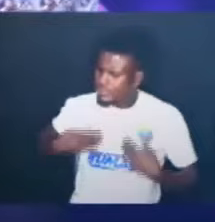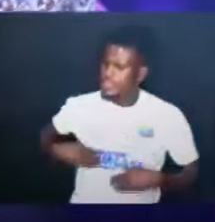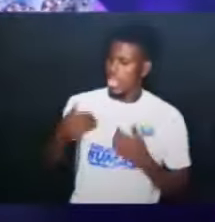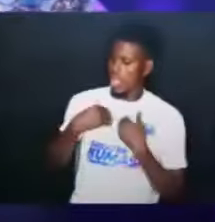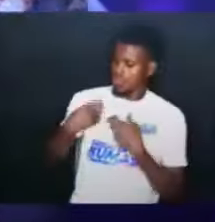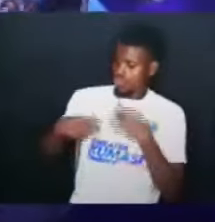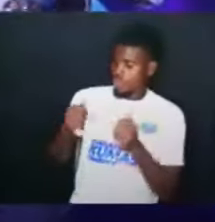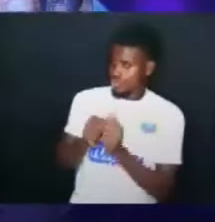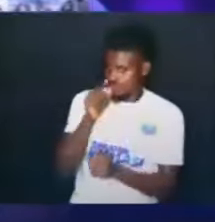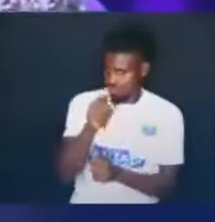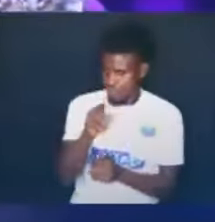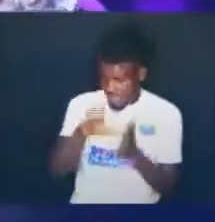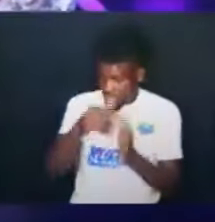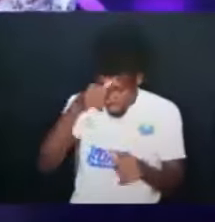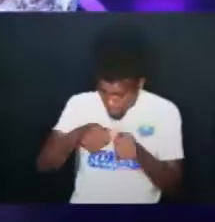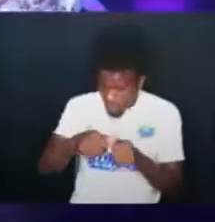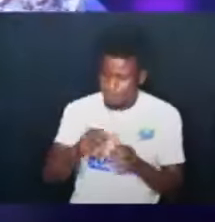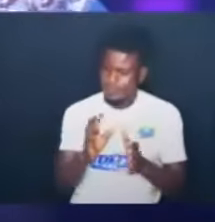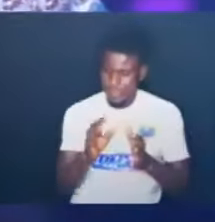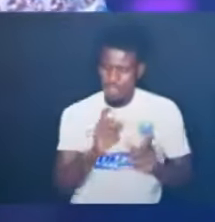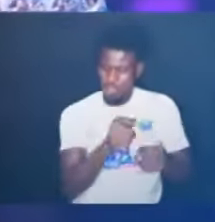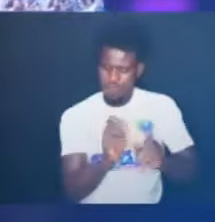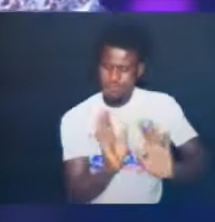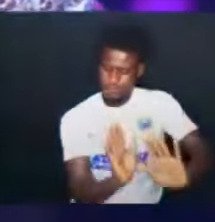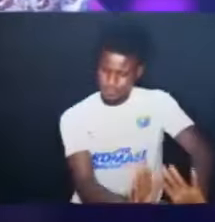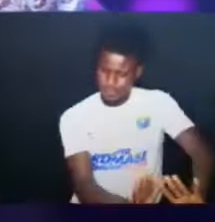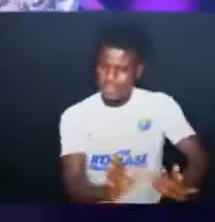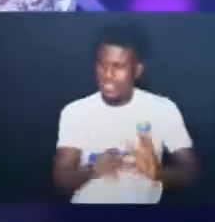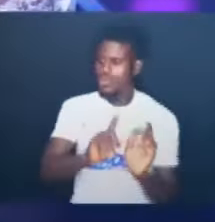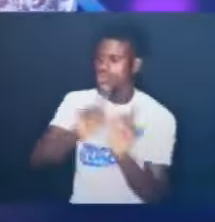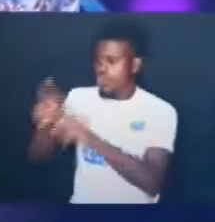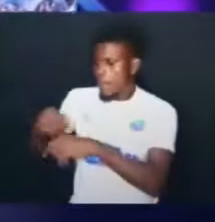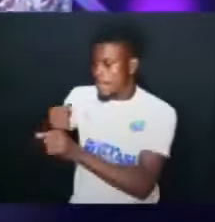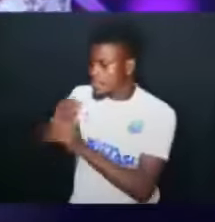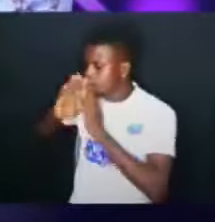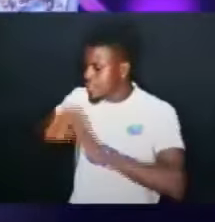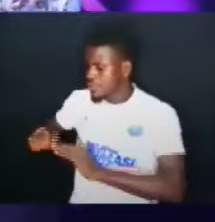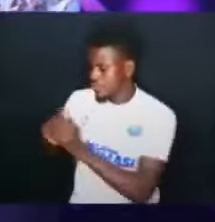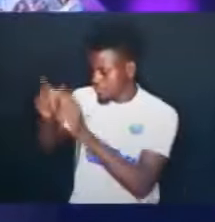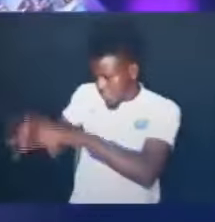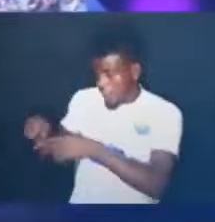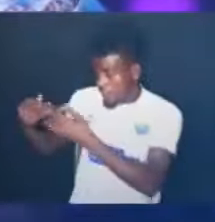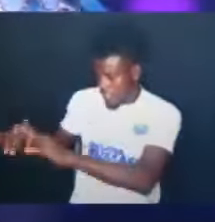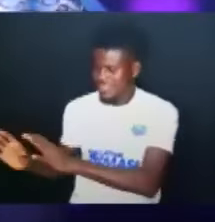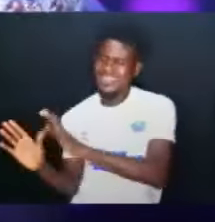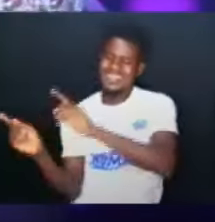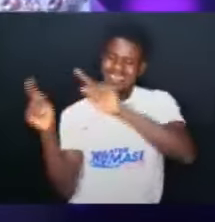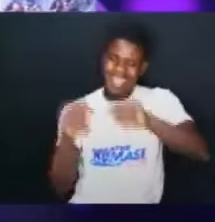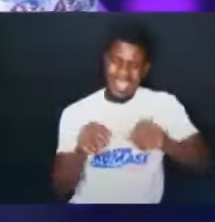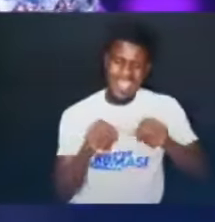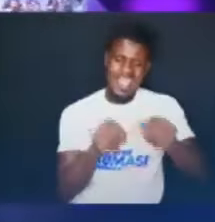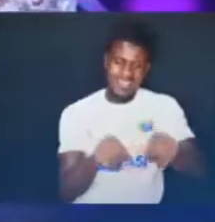leave the offering. First go and reconcile and then come and take the offering. But at